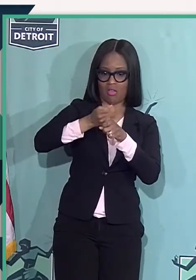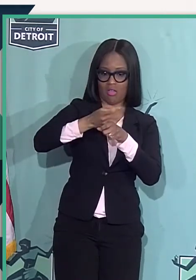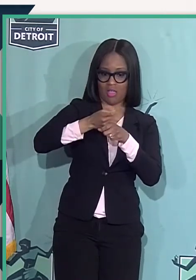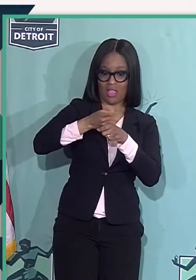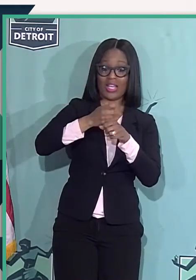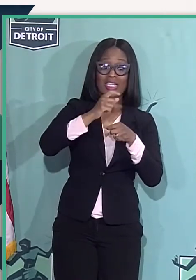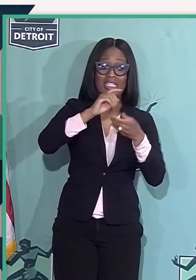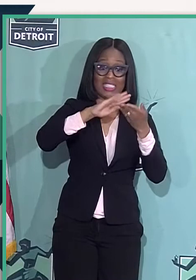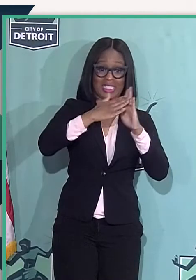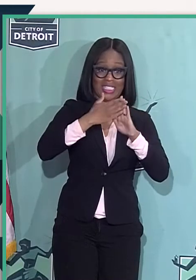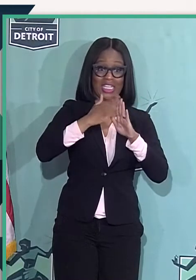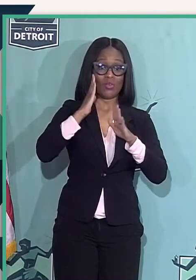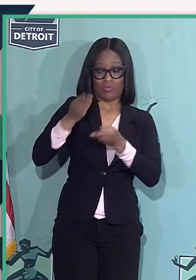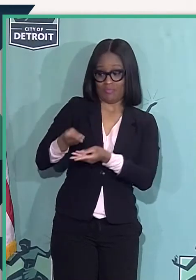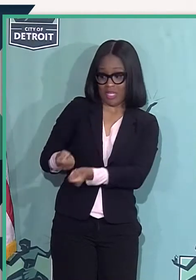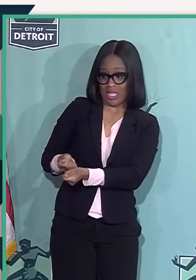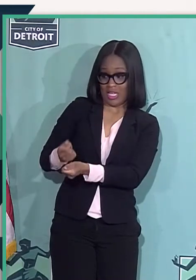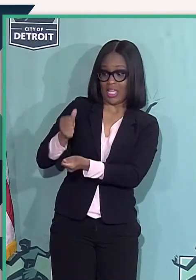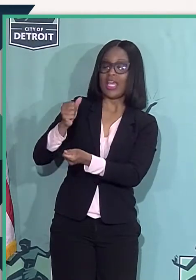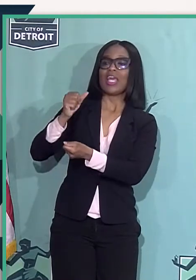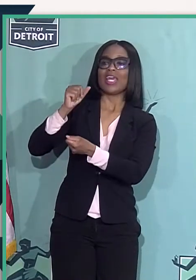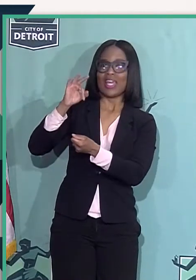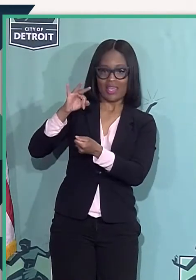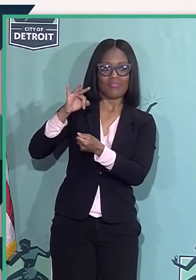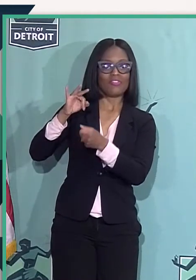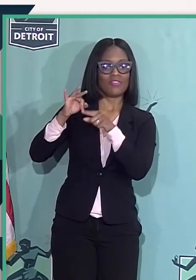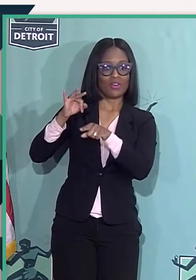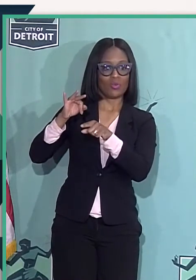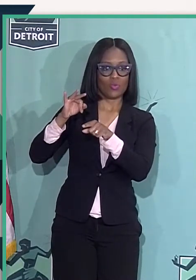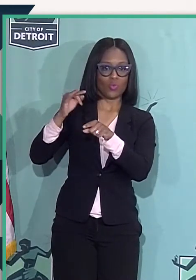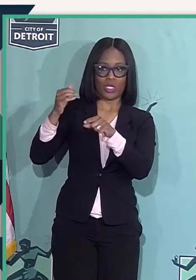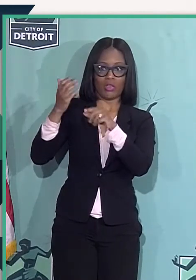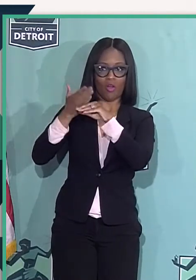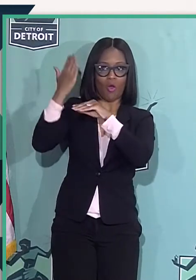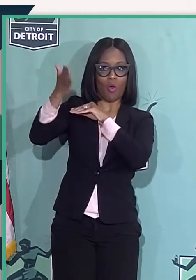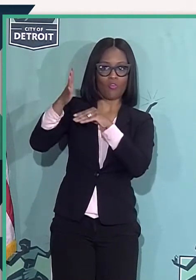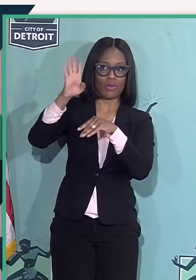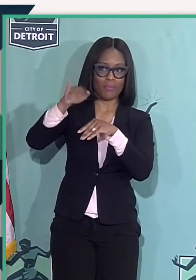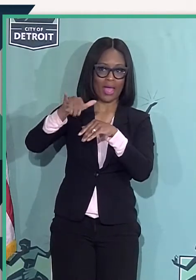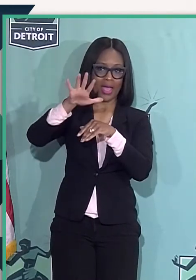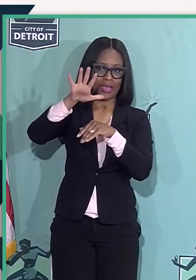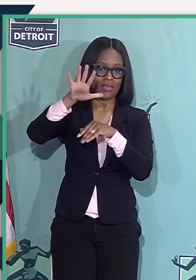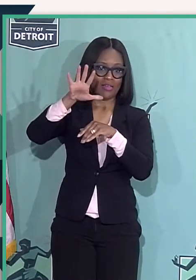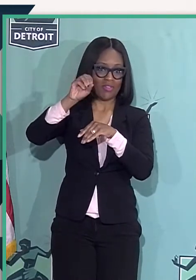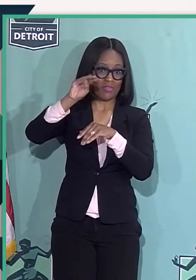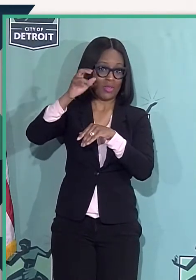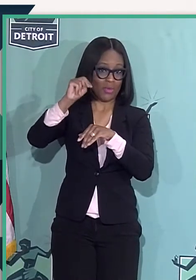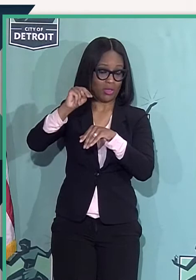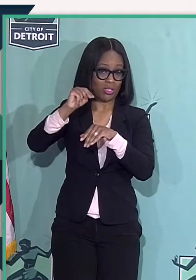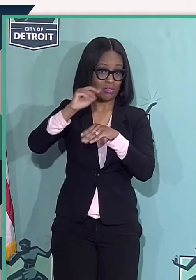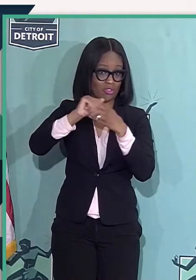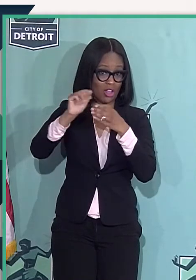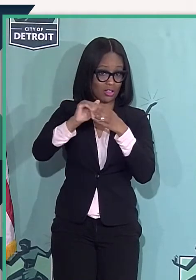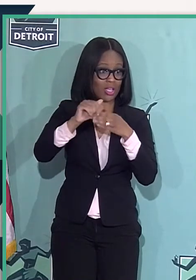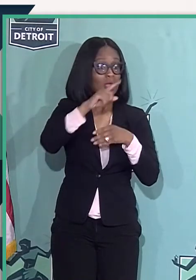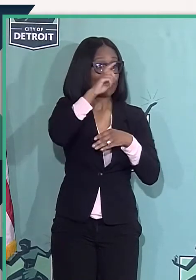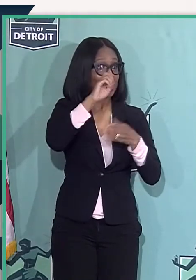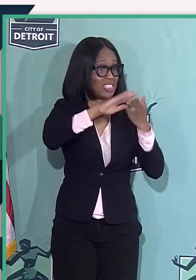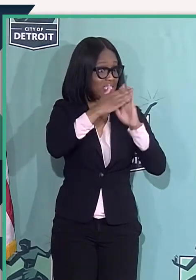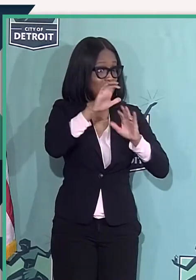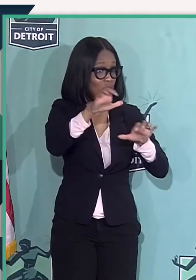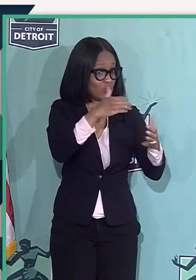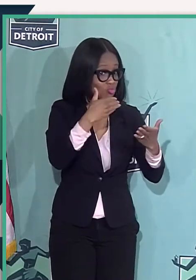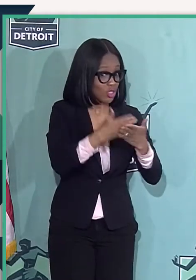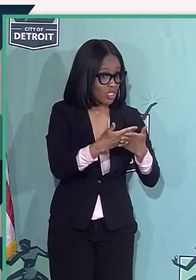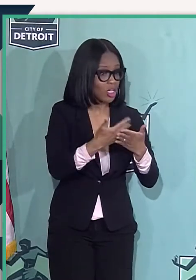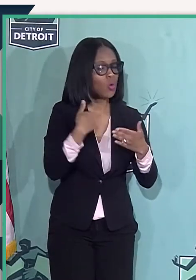the city would spend on demolition if we ran $50 million a year in surpluses. And because the city has done so well in businesses and people coming back,